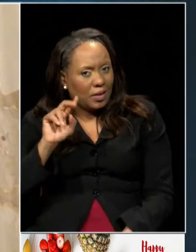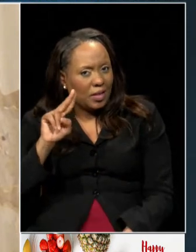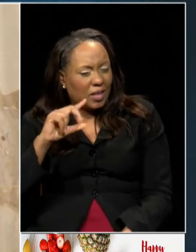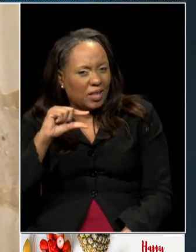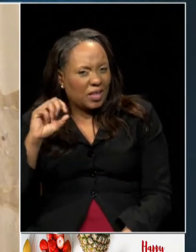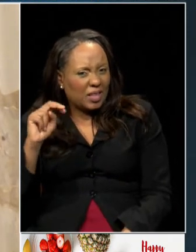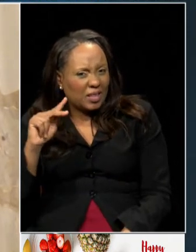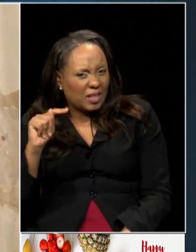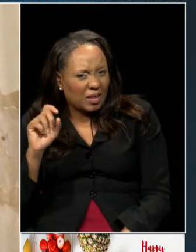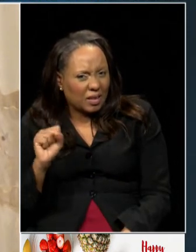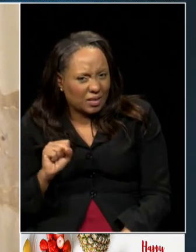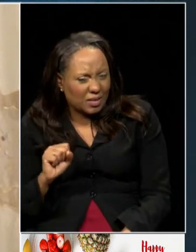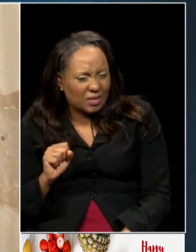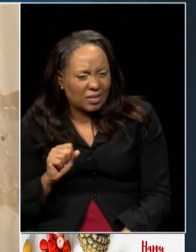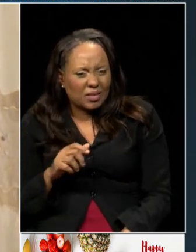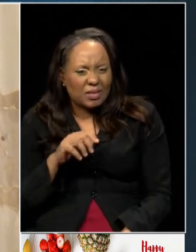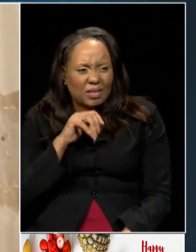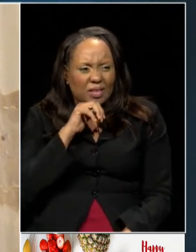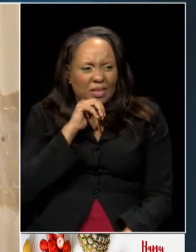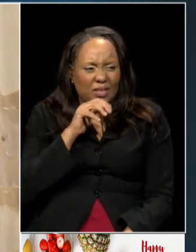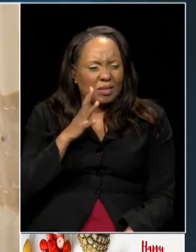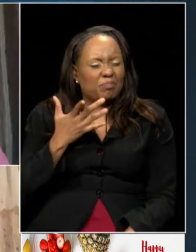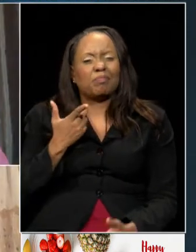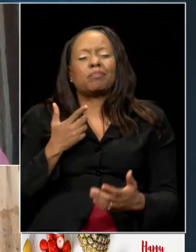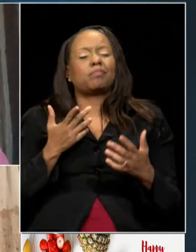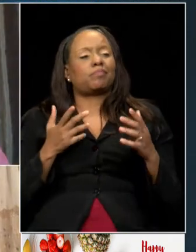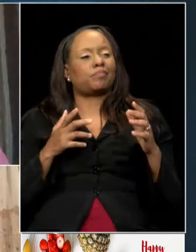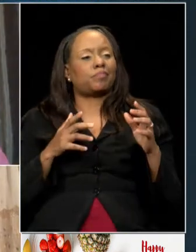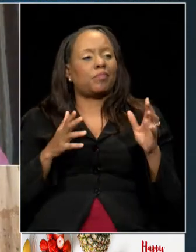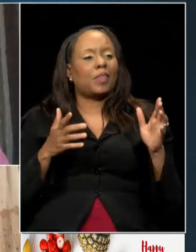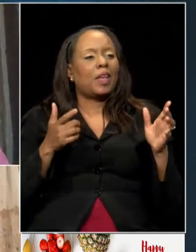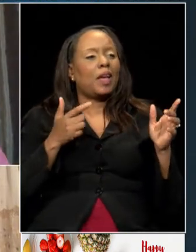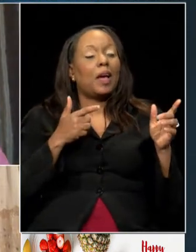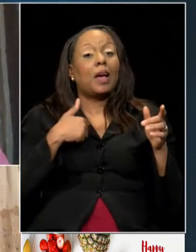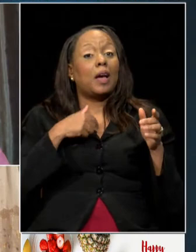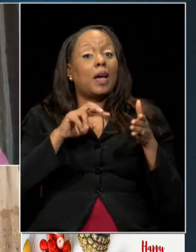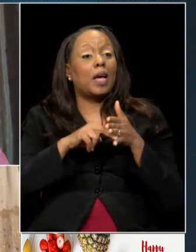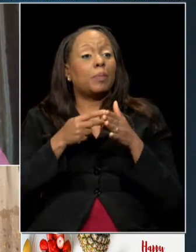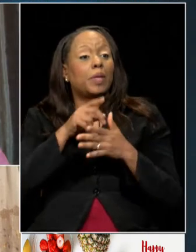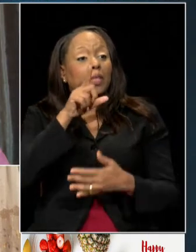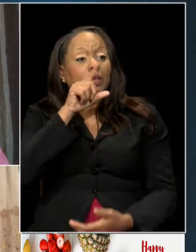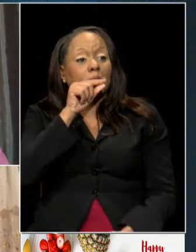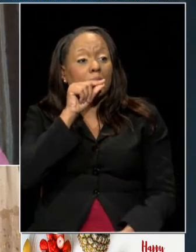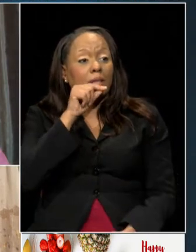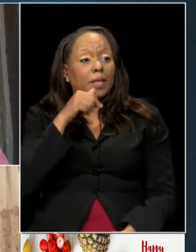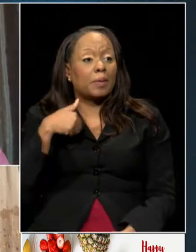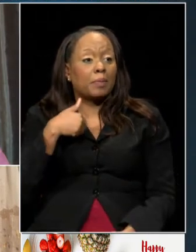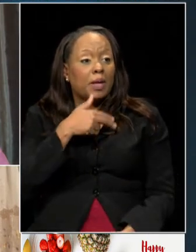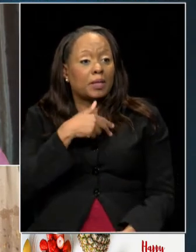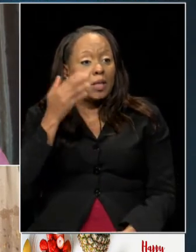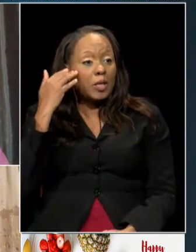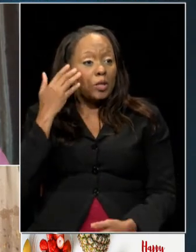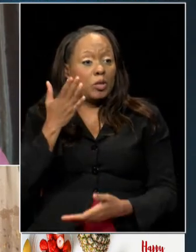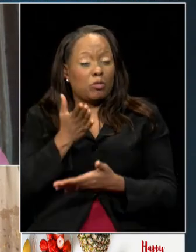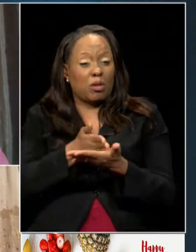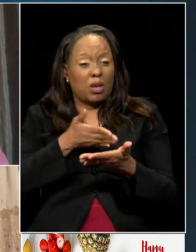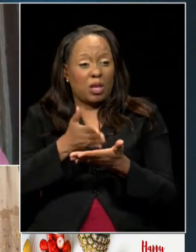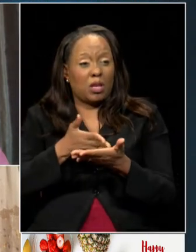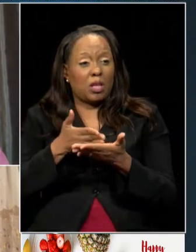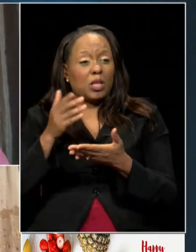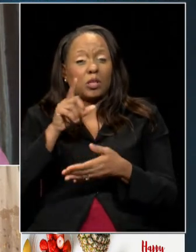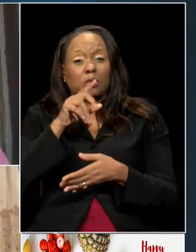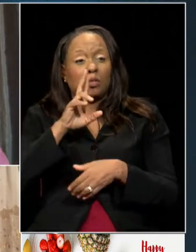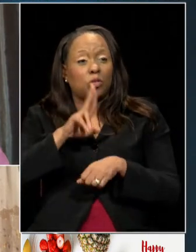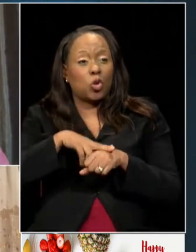other stuff that tends I'm talking to be about chicken breasts, you know, chicken breasts, the strips that you cut up yourself and you right.